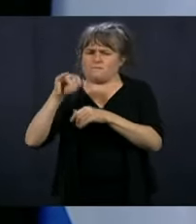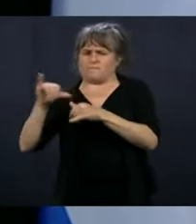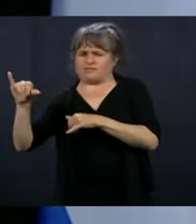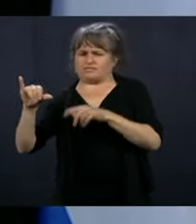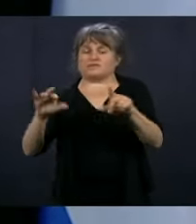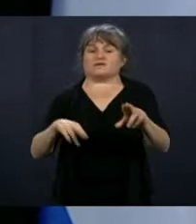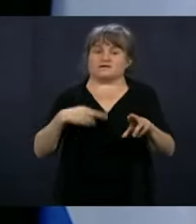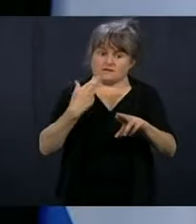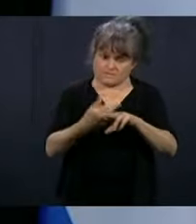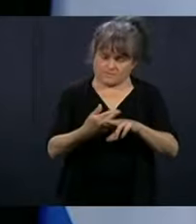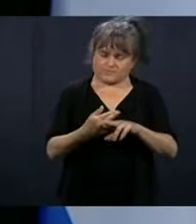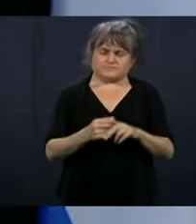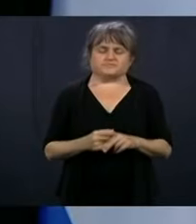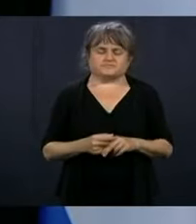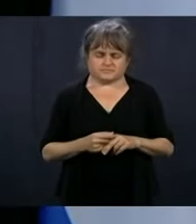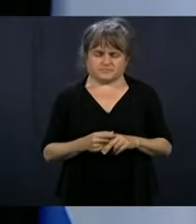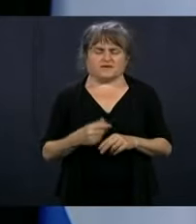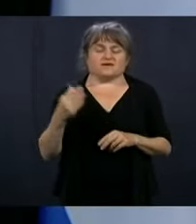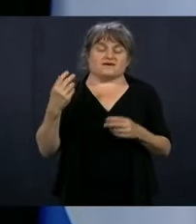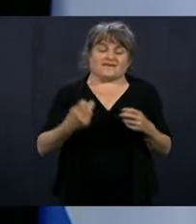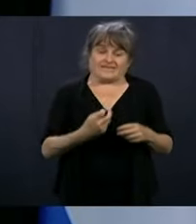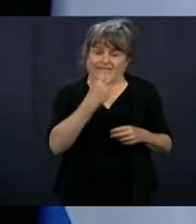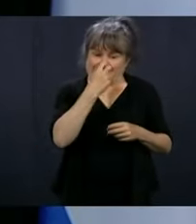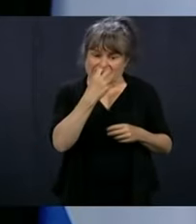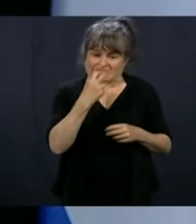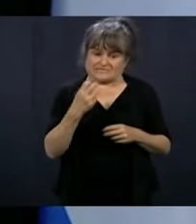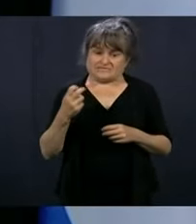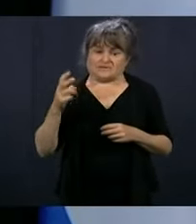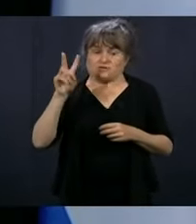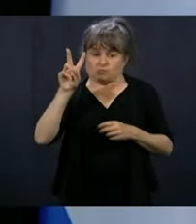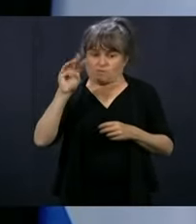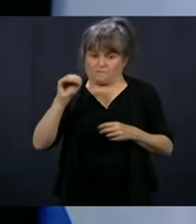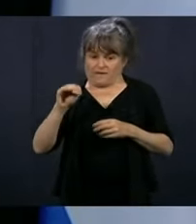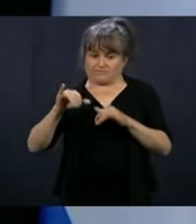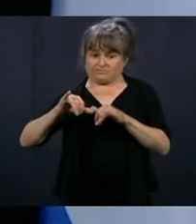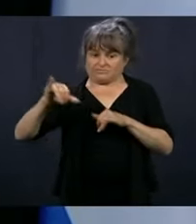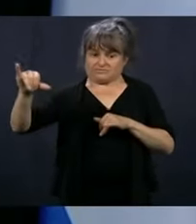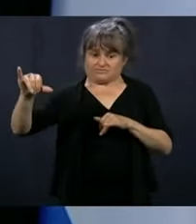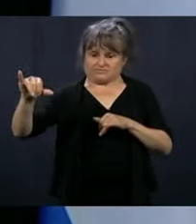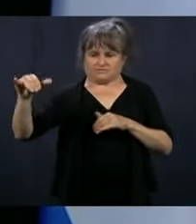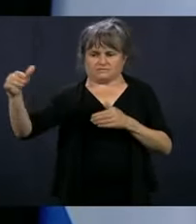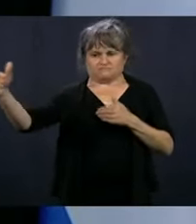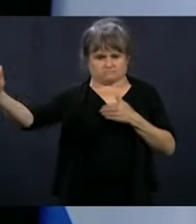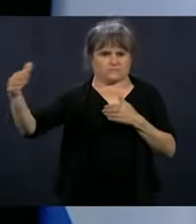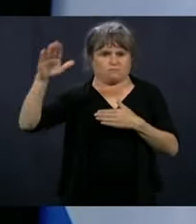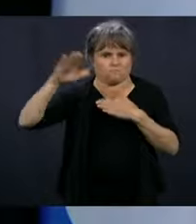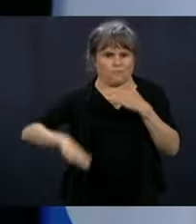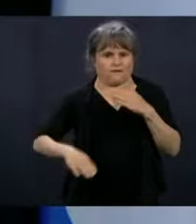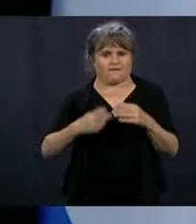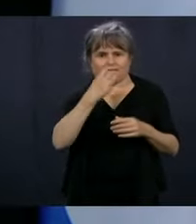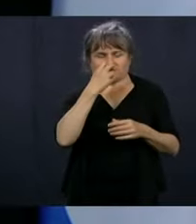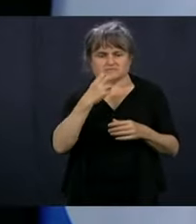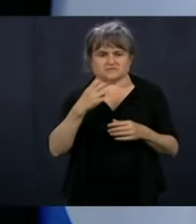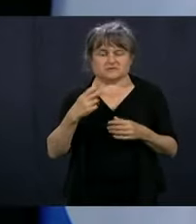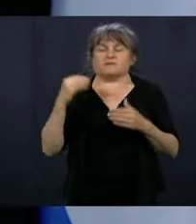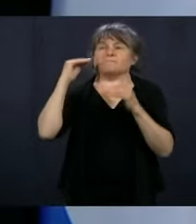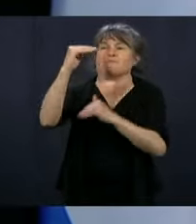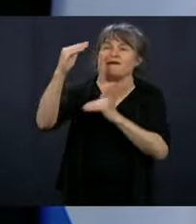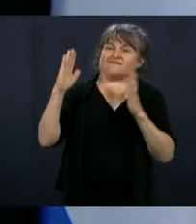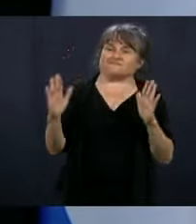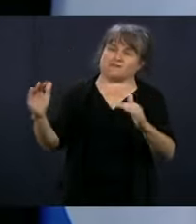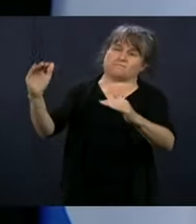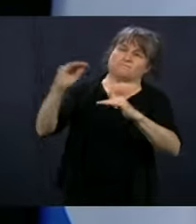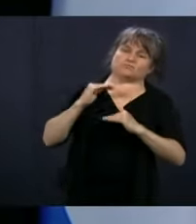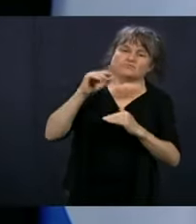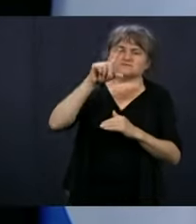is analyzed with a thought to potential risks. What we know is that at 2 meters, the risk is relatively low. It doesn't mean that it's not possible. Many